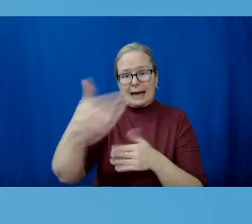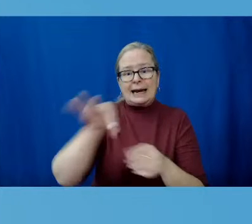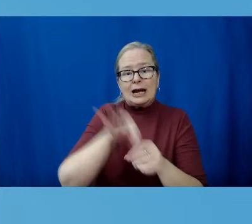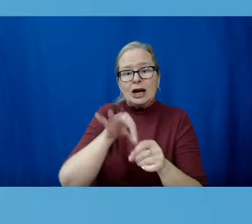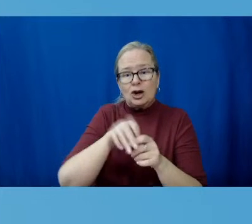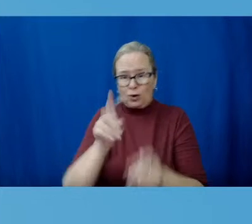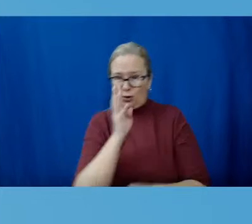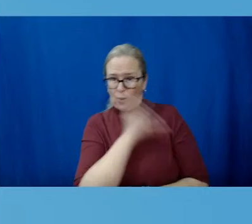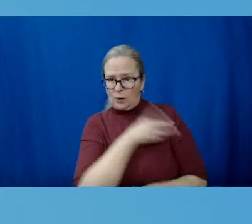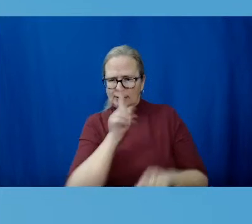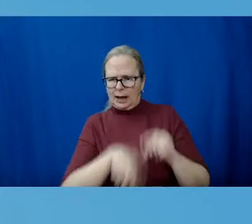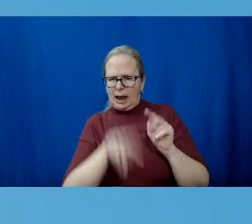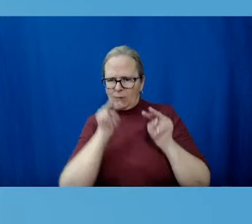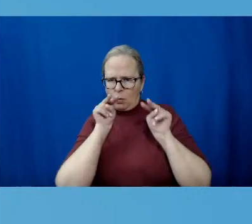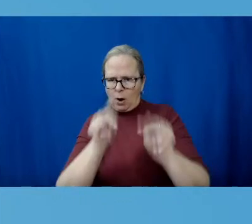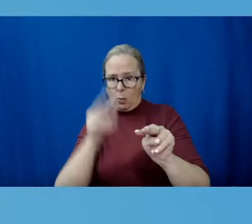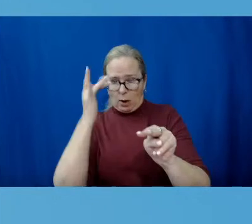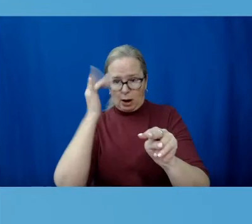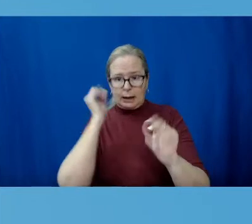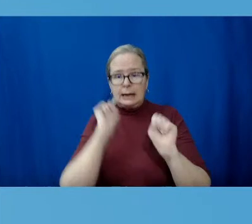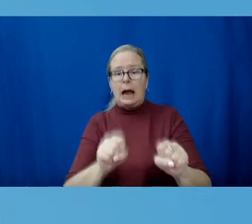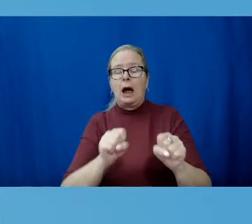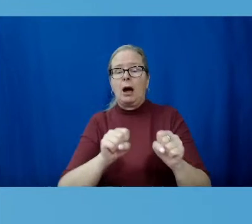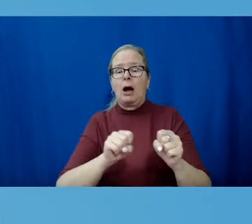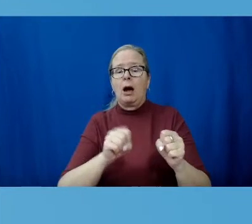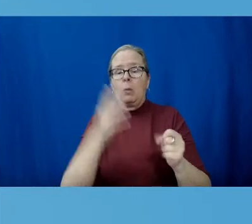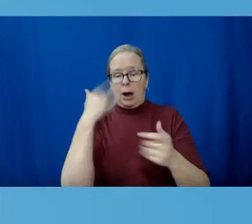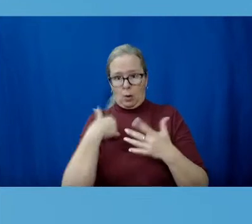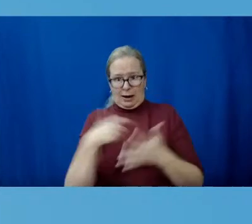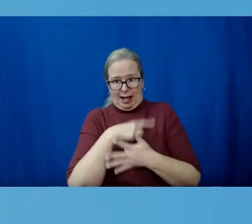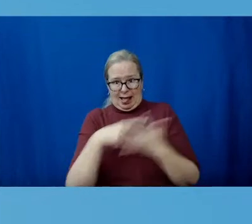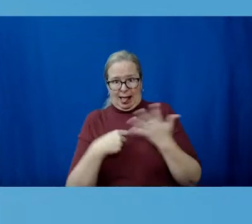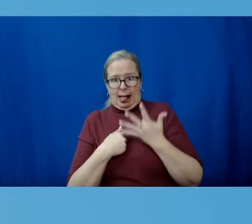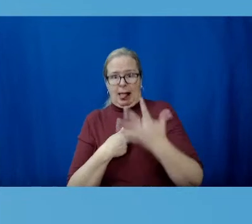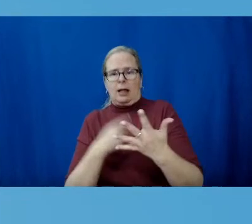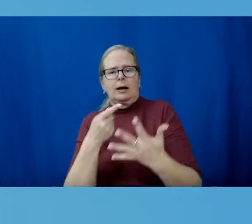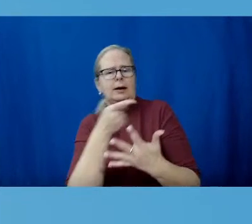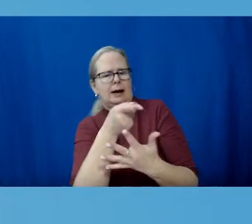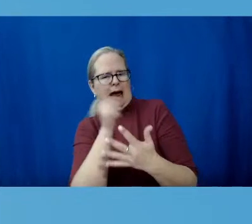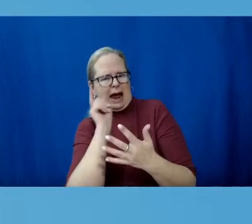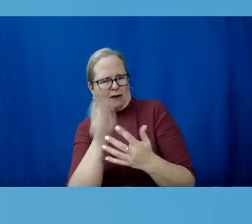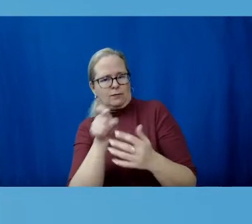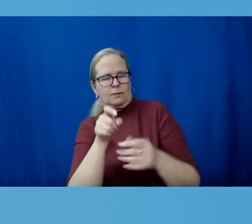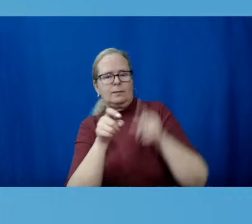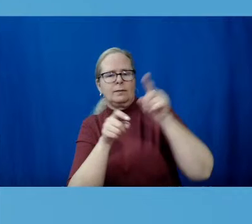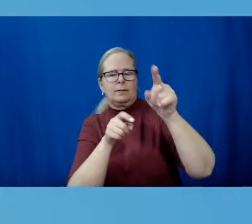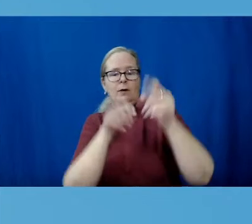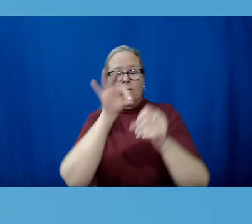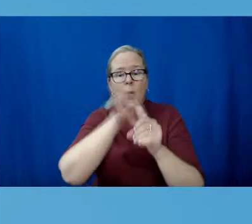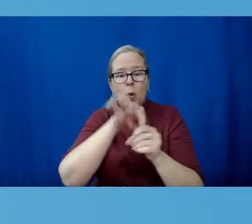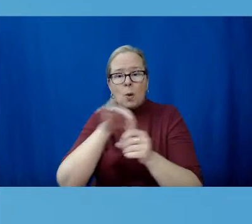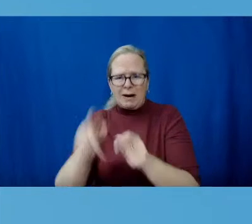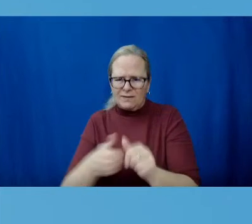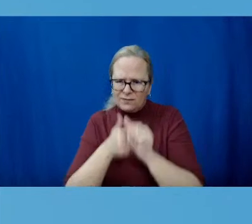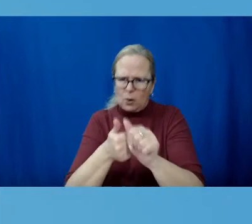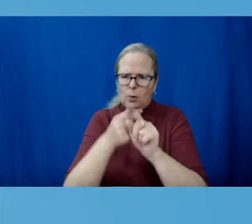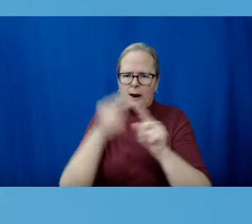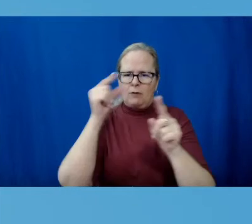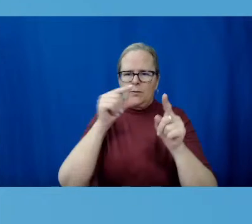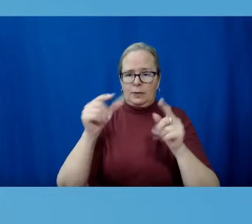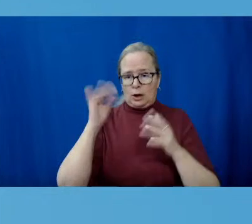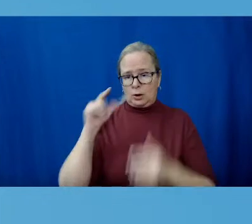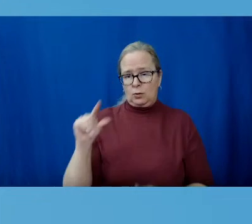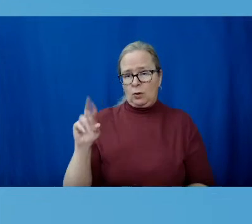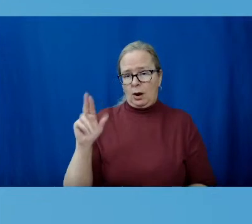that. At that point, that's what the NDP is going to be doing this year, is focusing on healthcare and reminding people what happened during